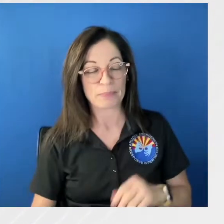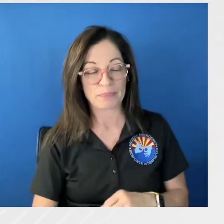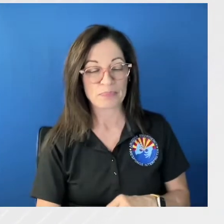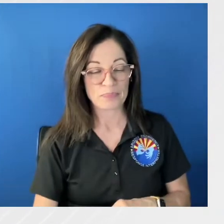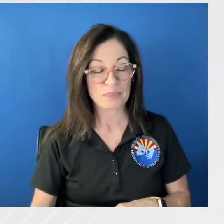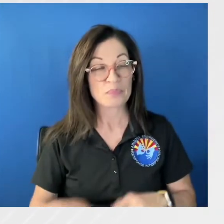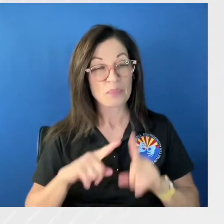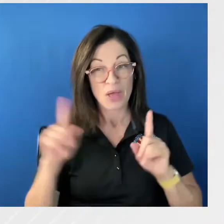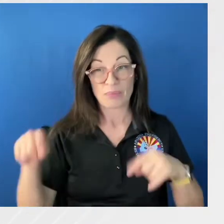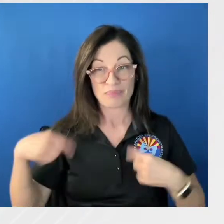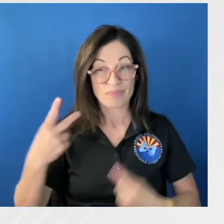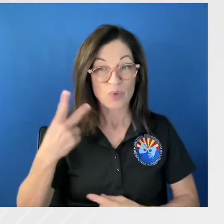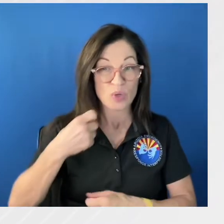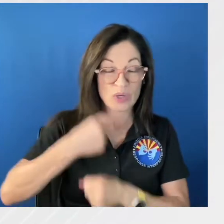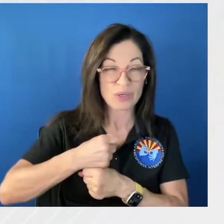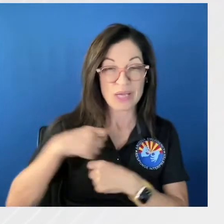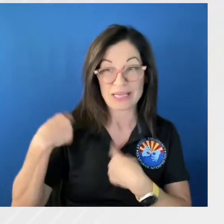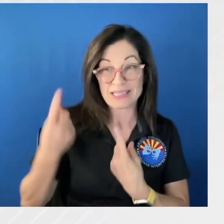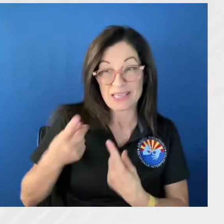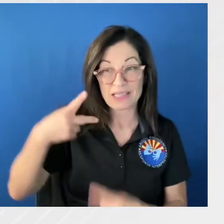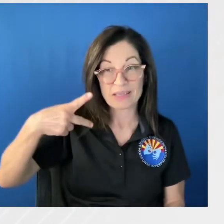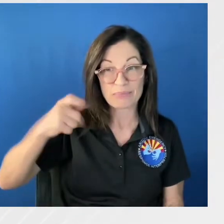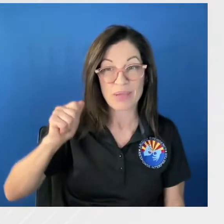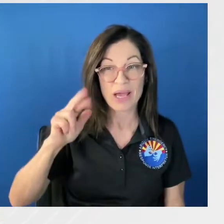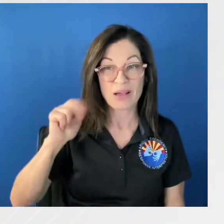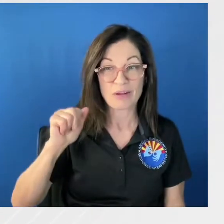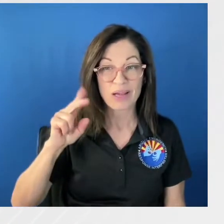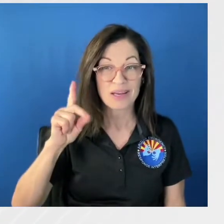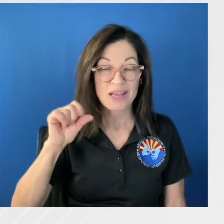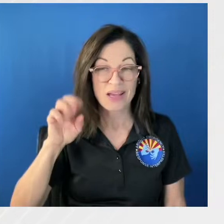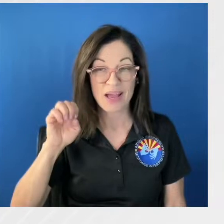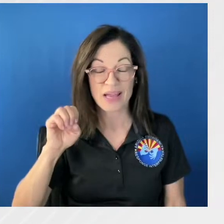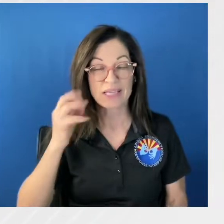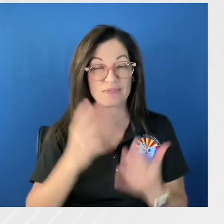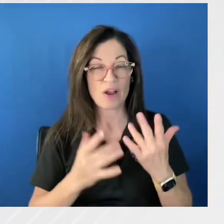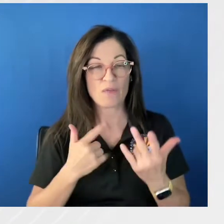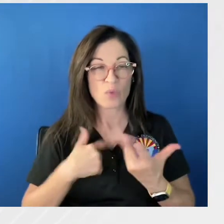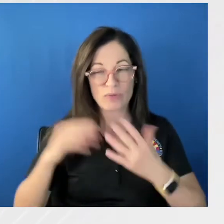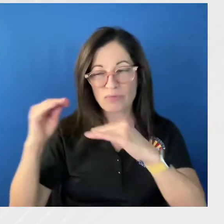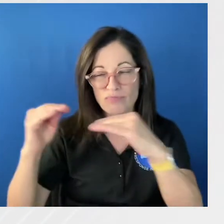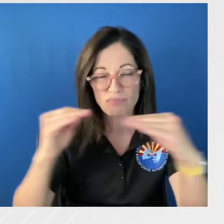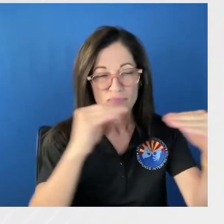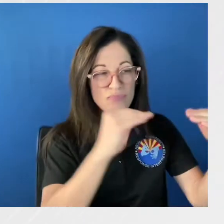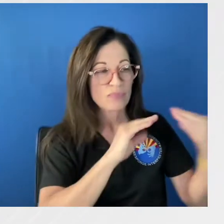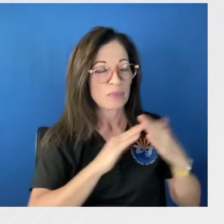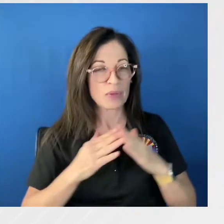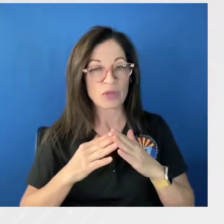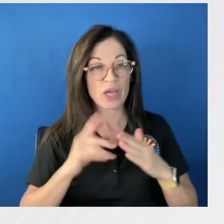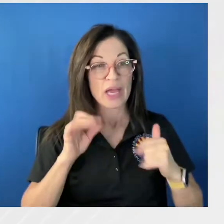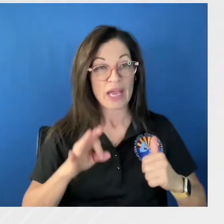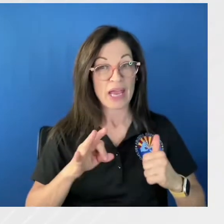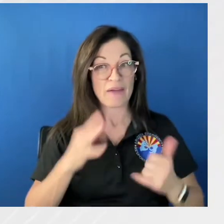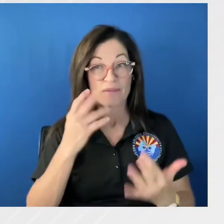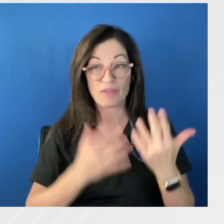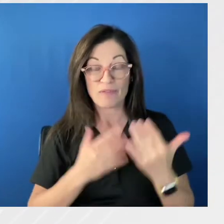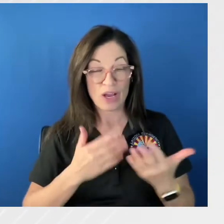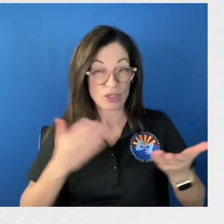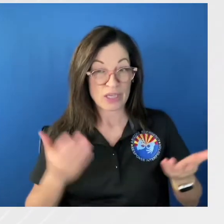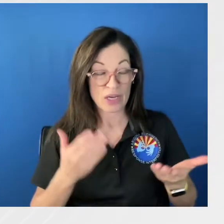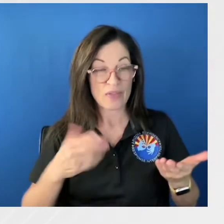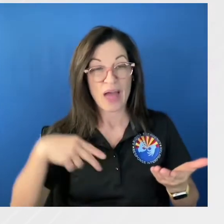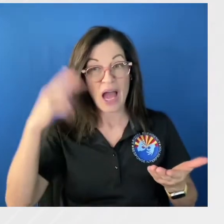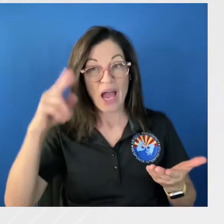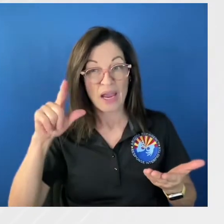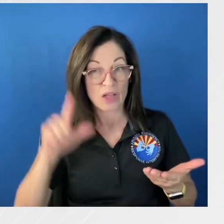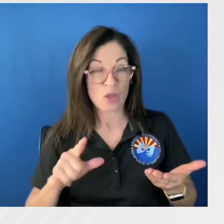since the Paradise Fire, we've been educating our community. If our community members hear the high-low siren, that means fire is imminent. It is going to